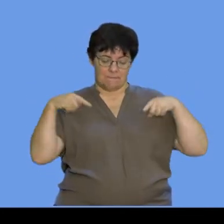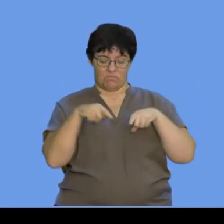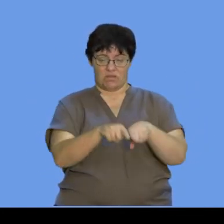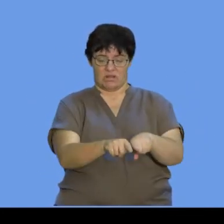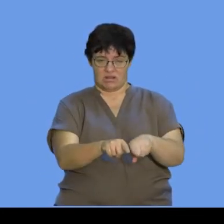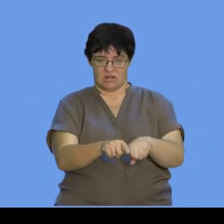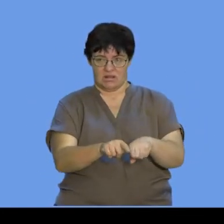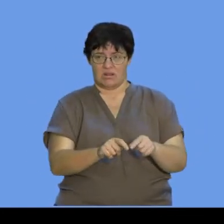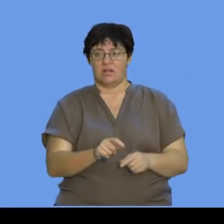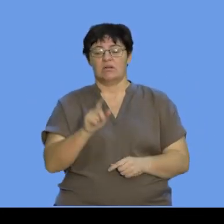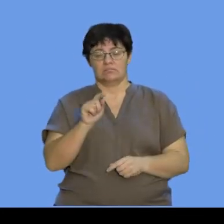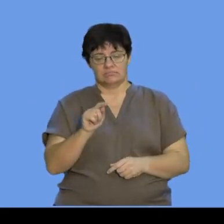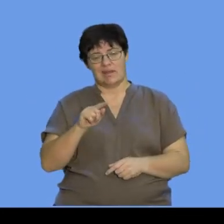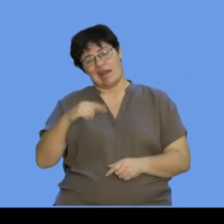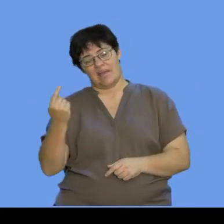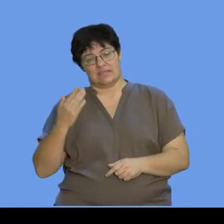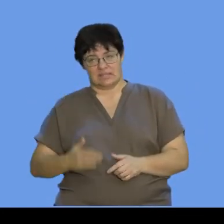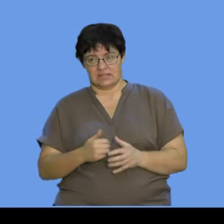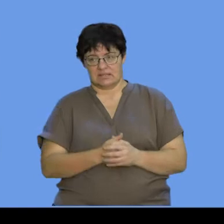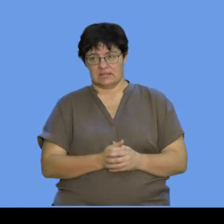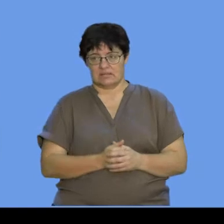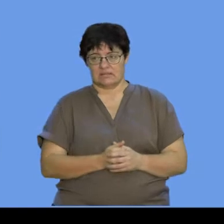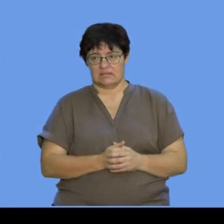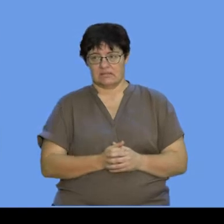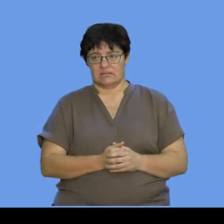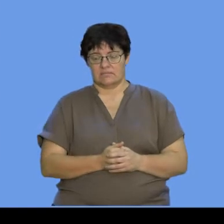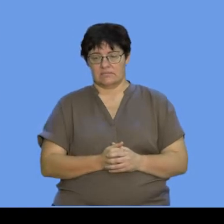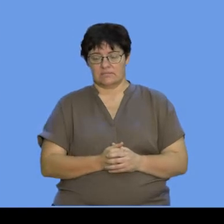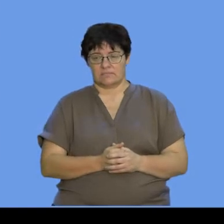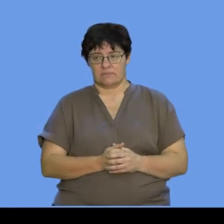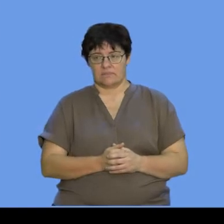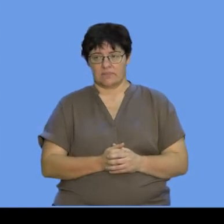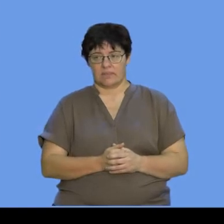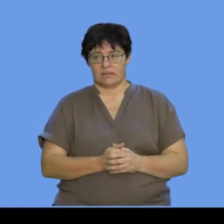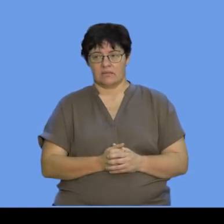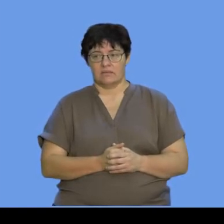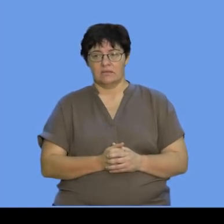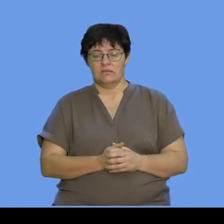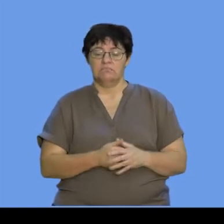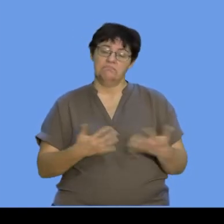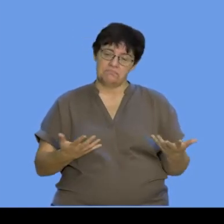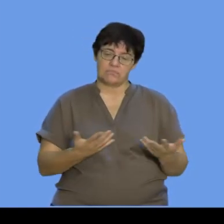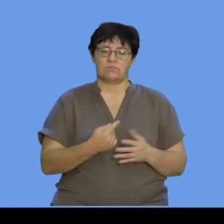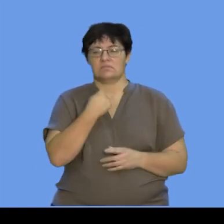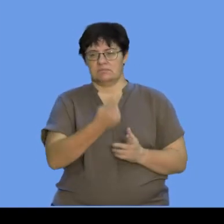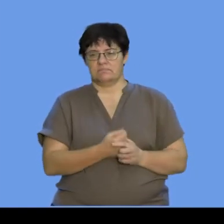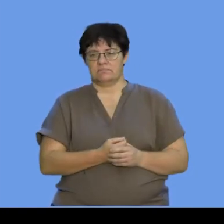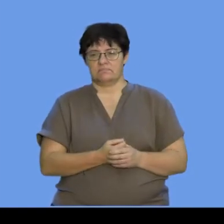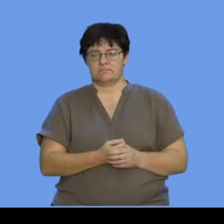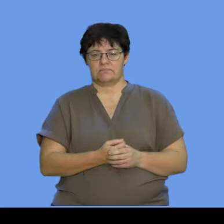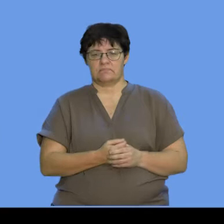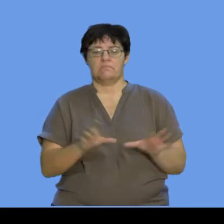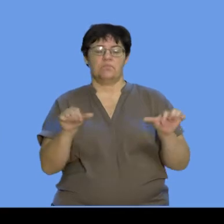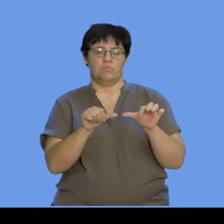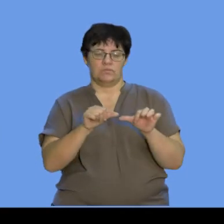parallel to the other side, right? Side of a triangle. Or you can simply just say